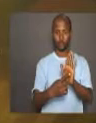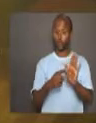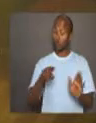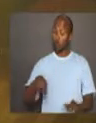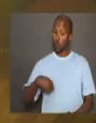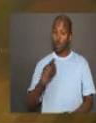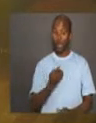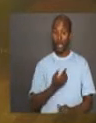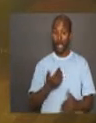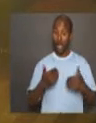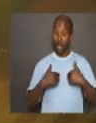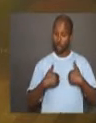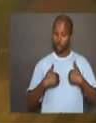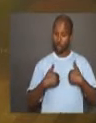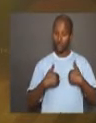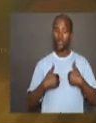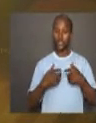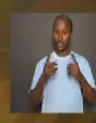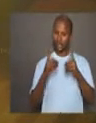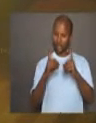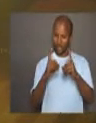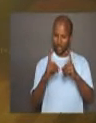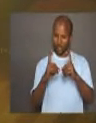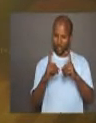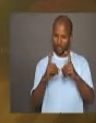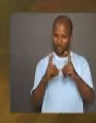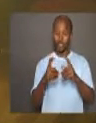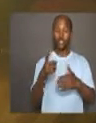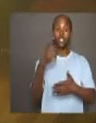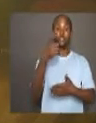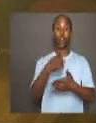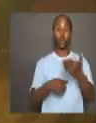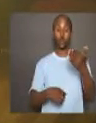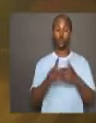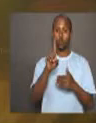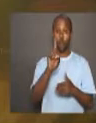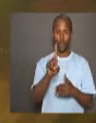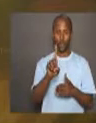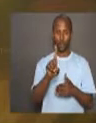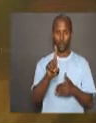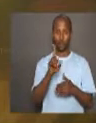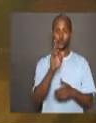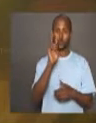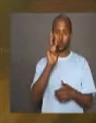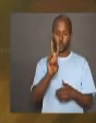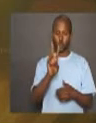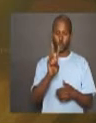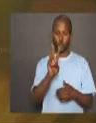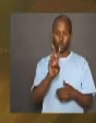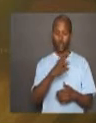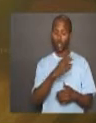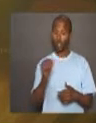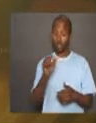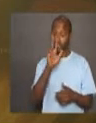We have tested this rule with the values 1, 2,